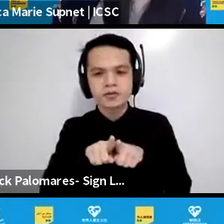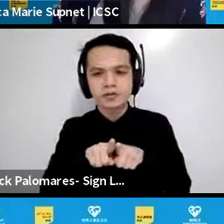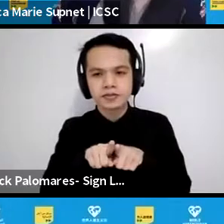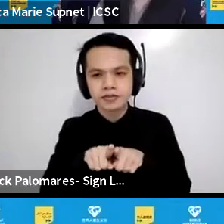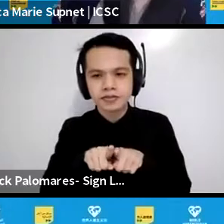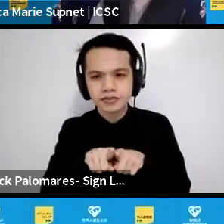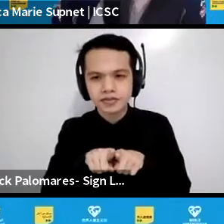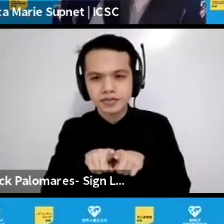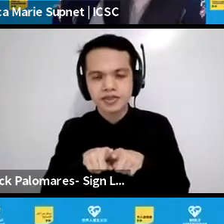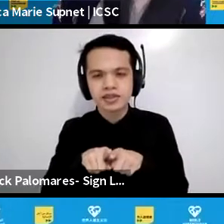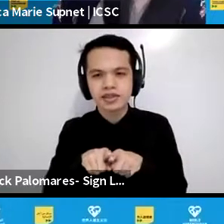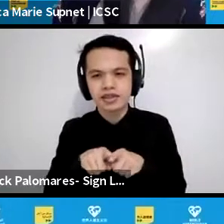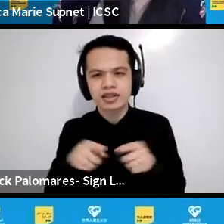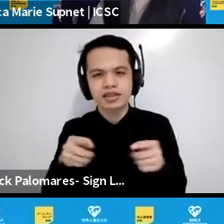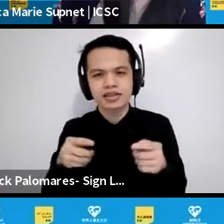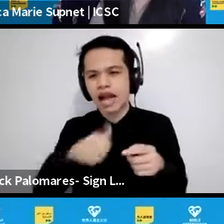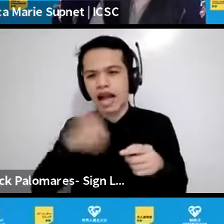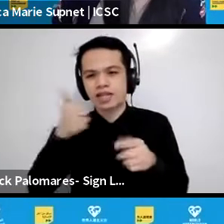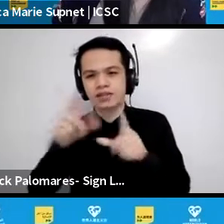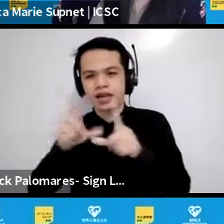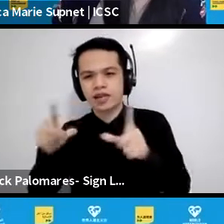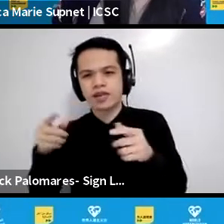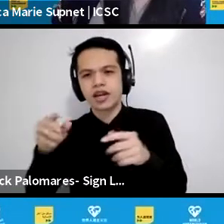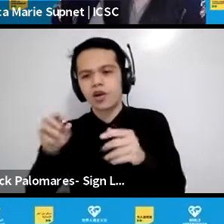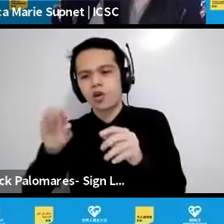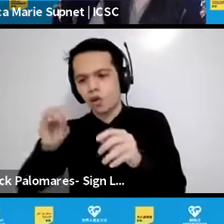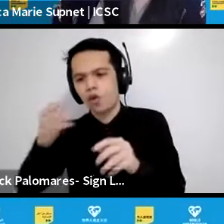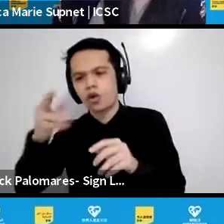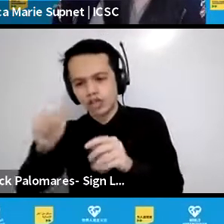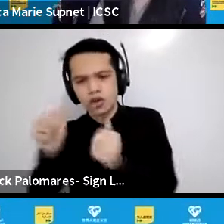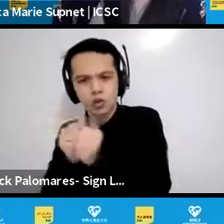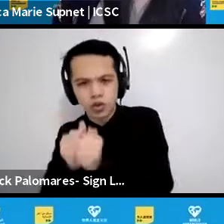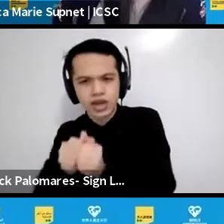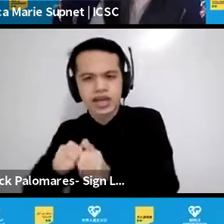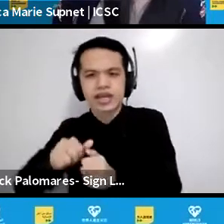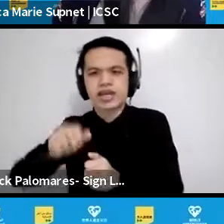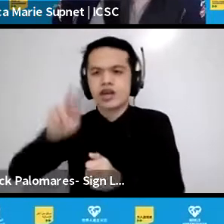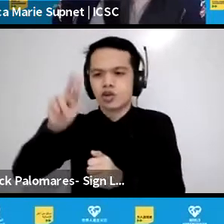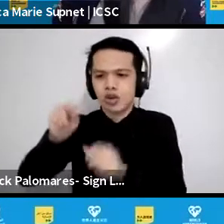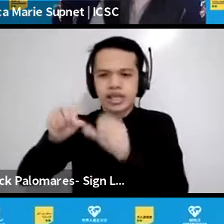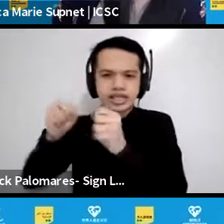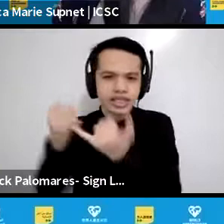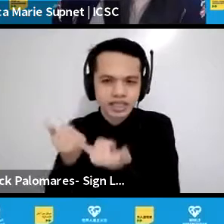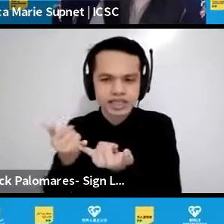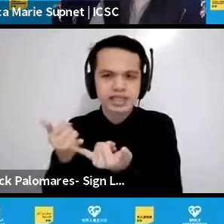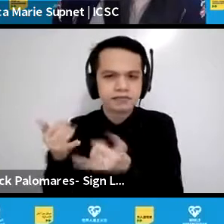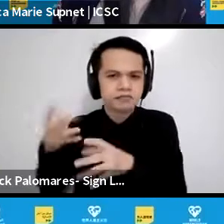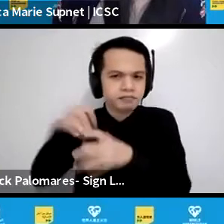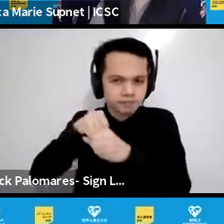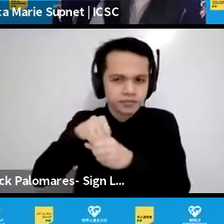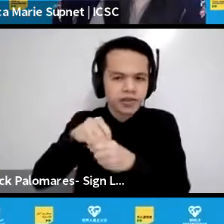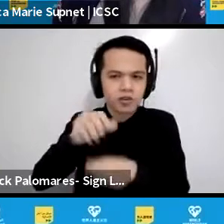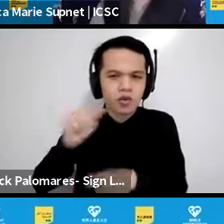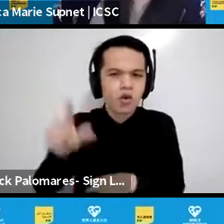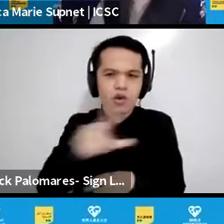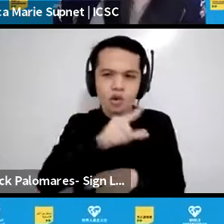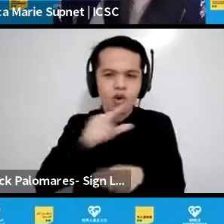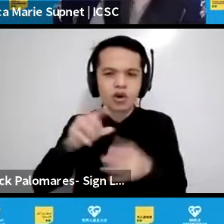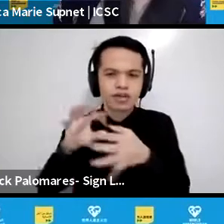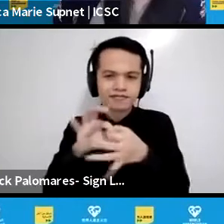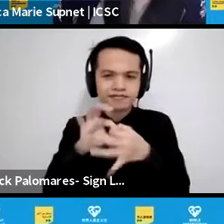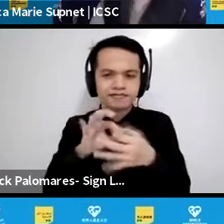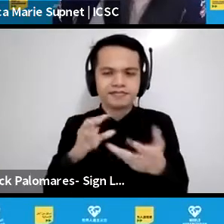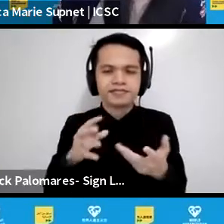the NWC level, we have OCHA, we have UN agencies who participates, you know, in all of this coordination